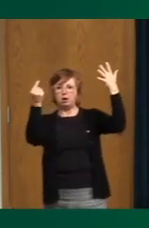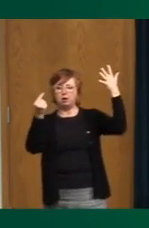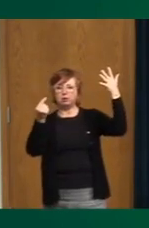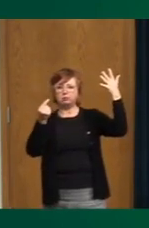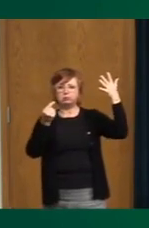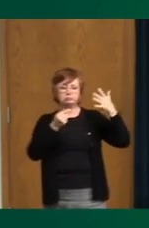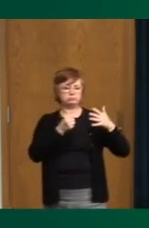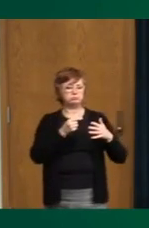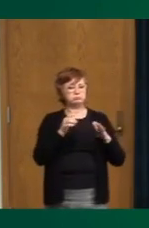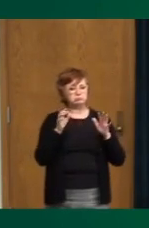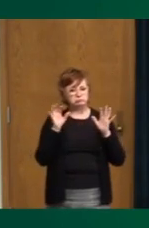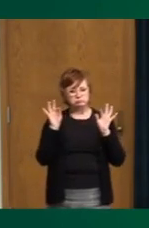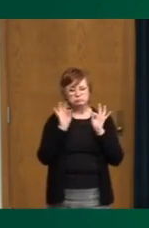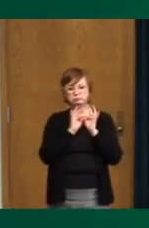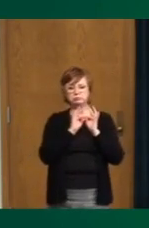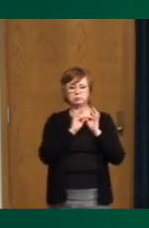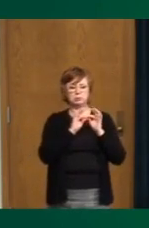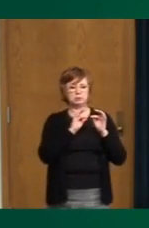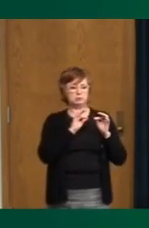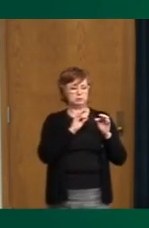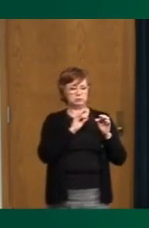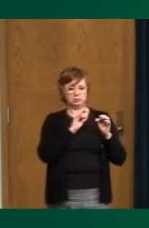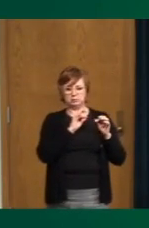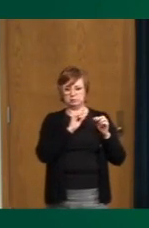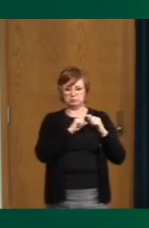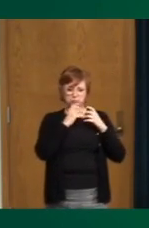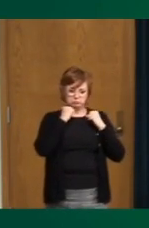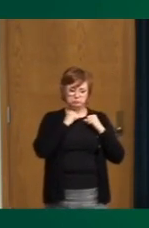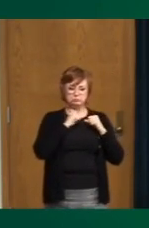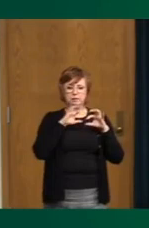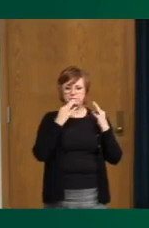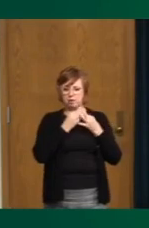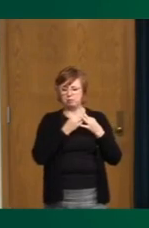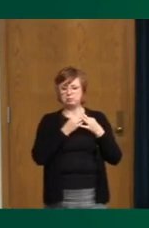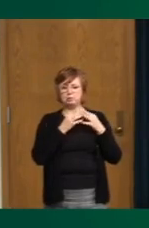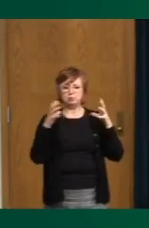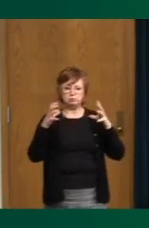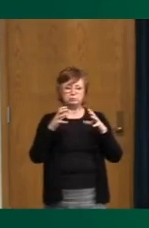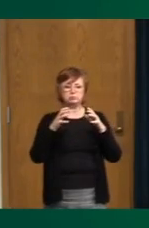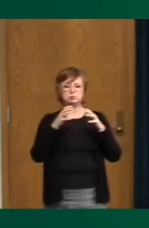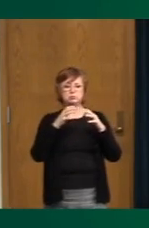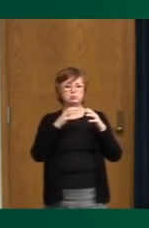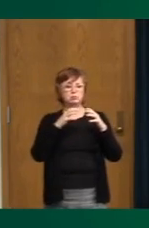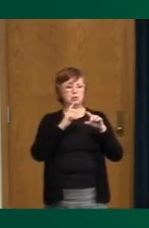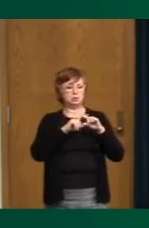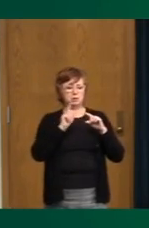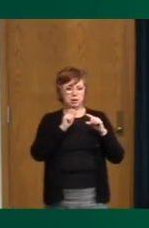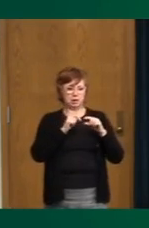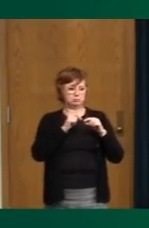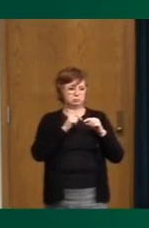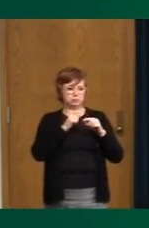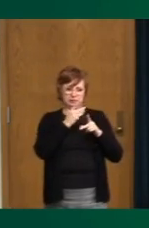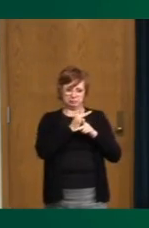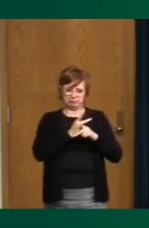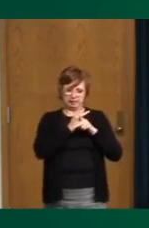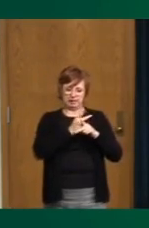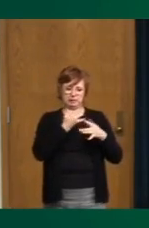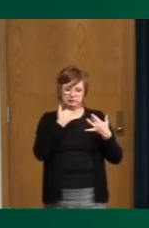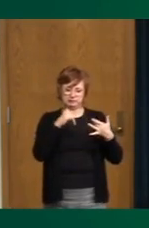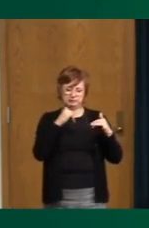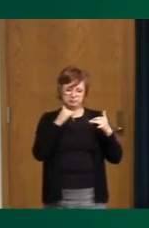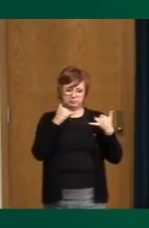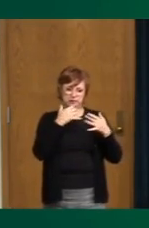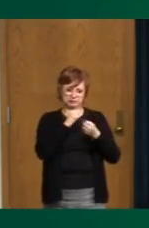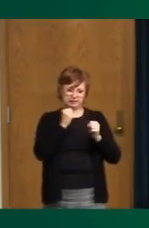changing how many people we come in contact each and every day, reducing that number for us to have a successful